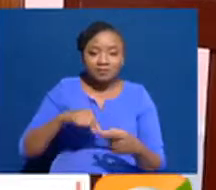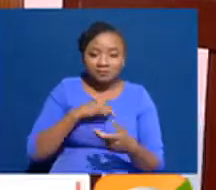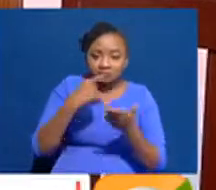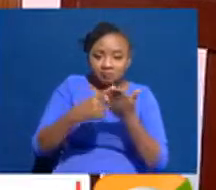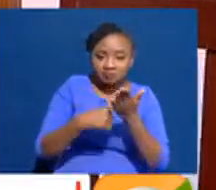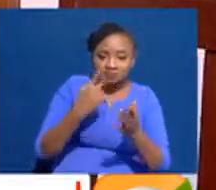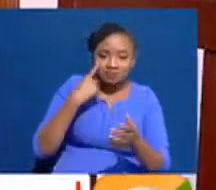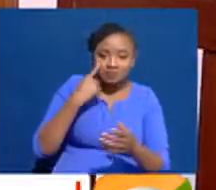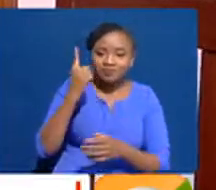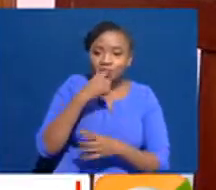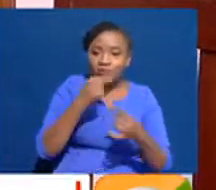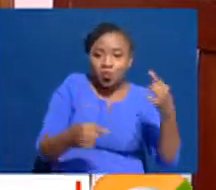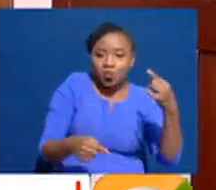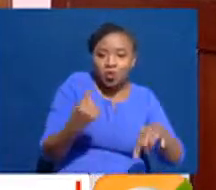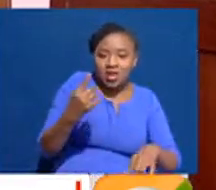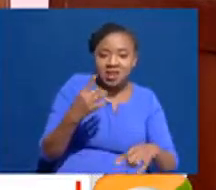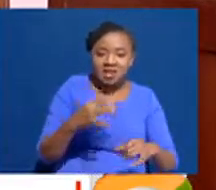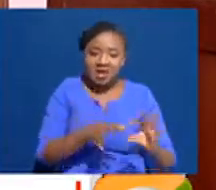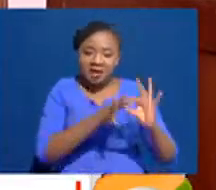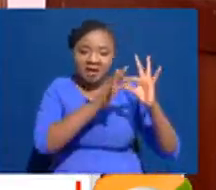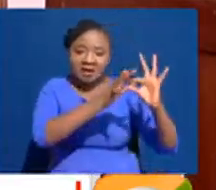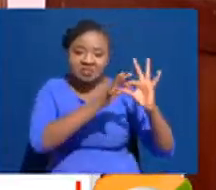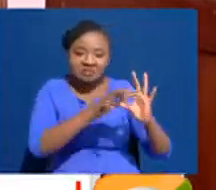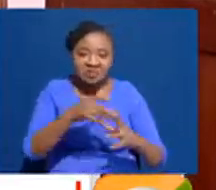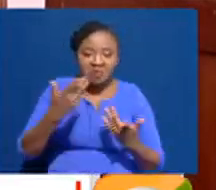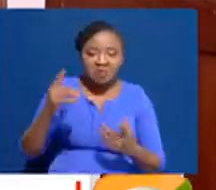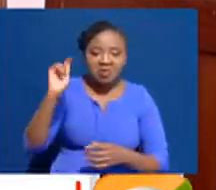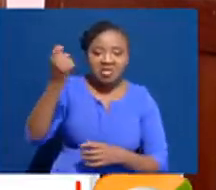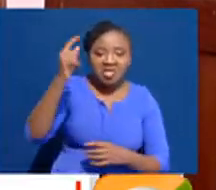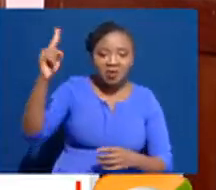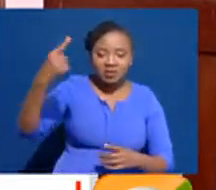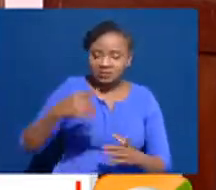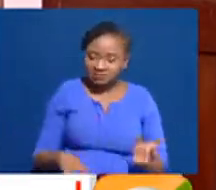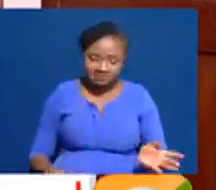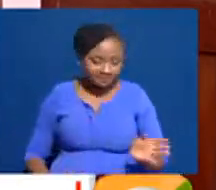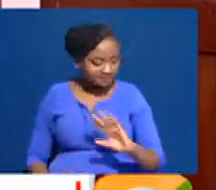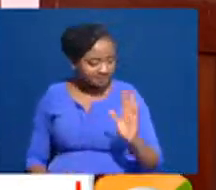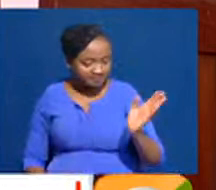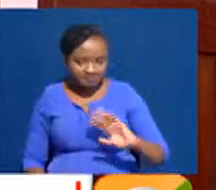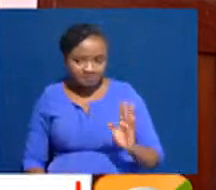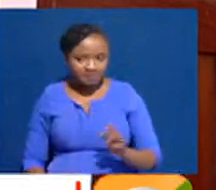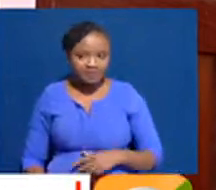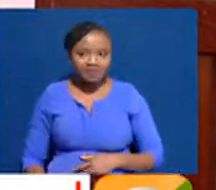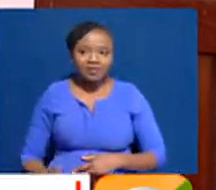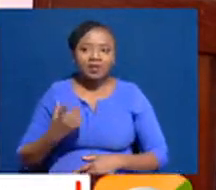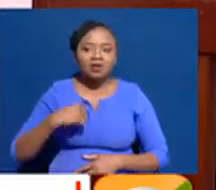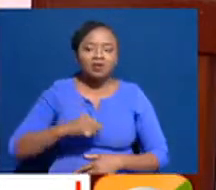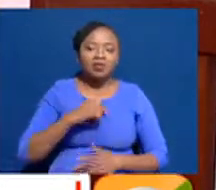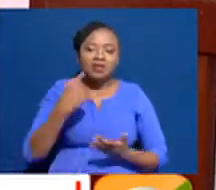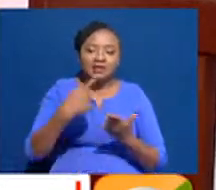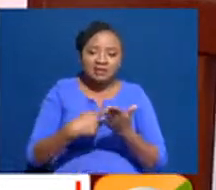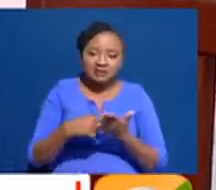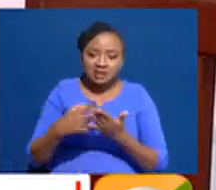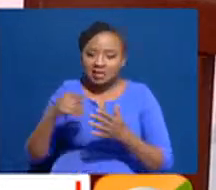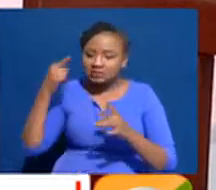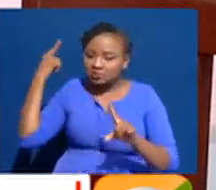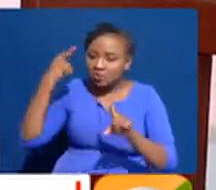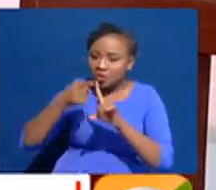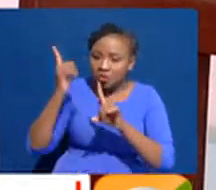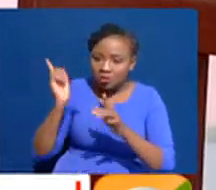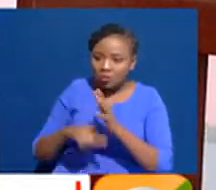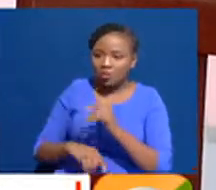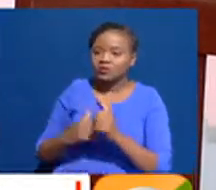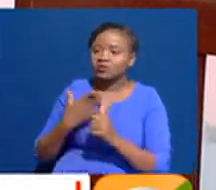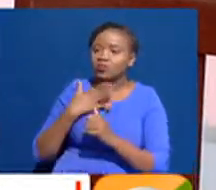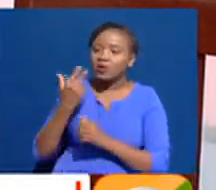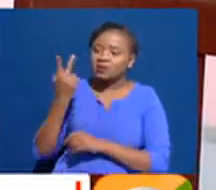conversation or this battle. It's not about Azimio or Kenya Kwanza. It's about the future of this country, the precedents we are